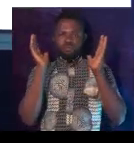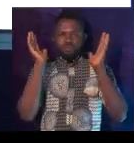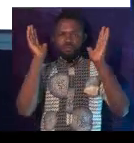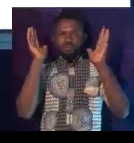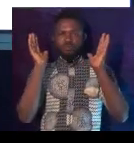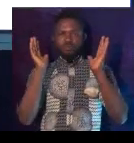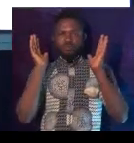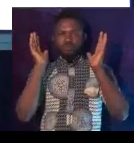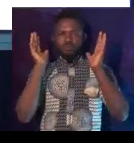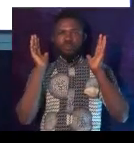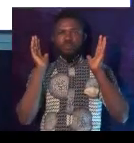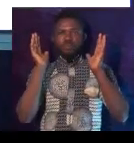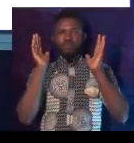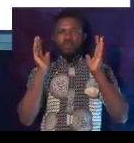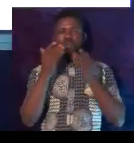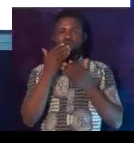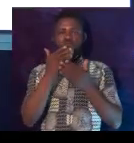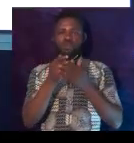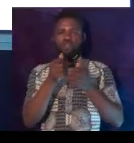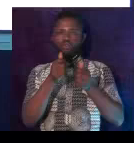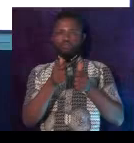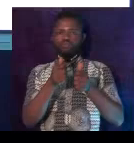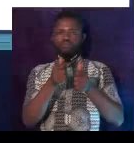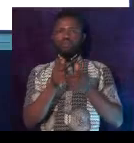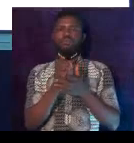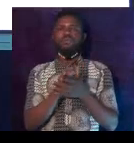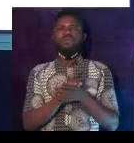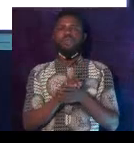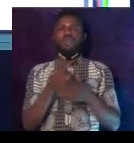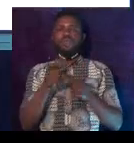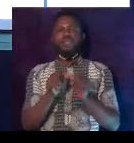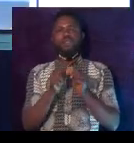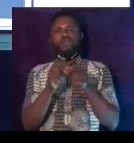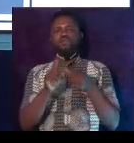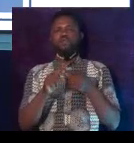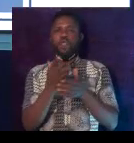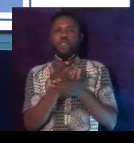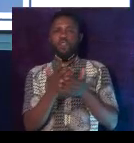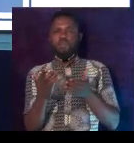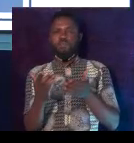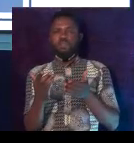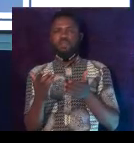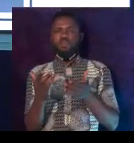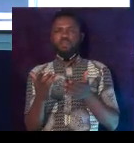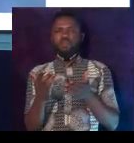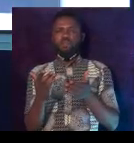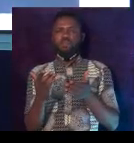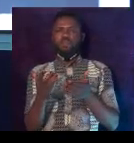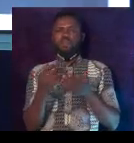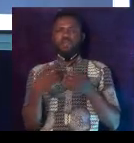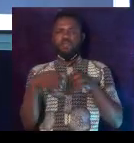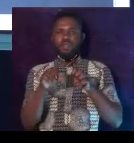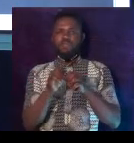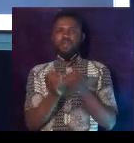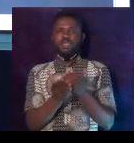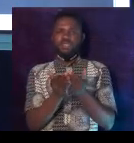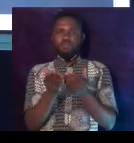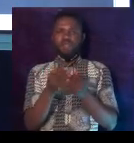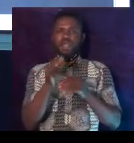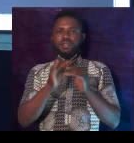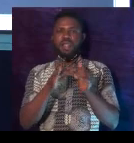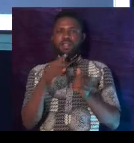we'll go hoot, hoot. Good job, you. Now, let's move on to something